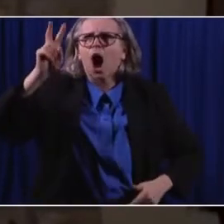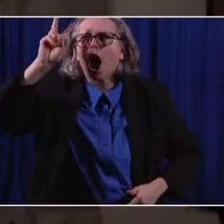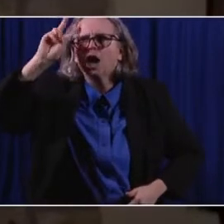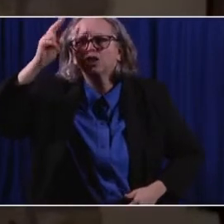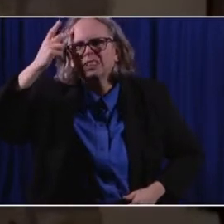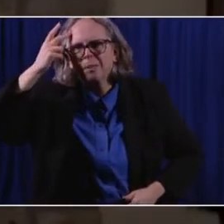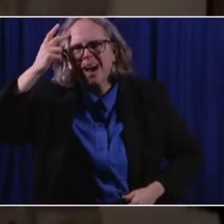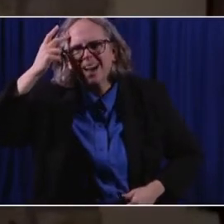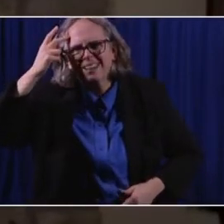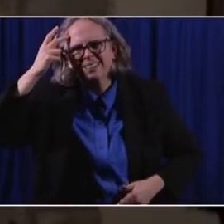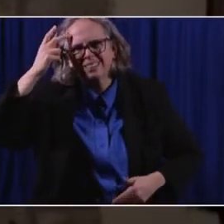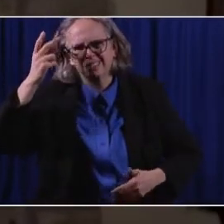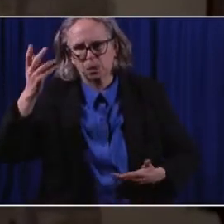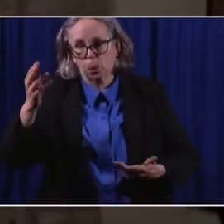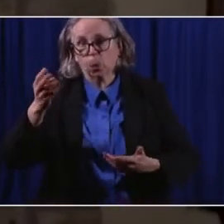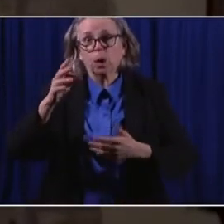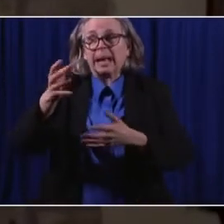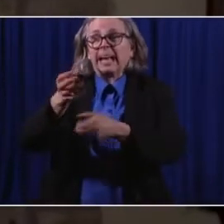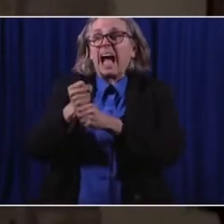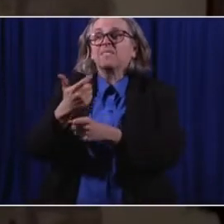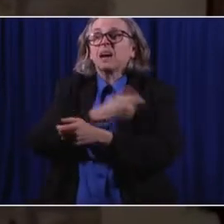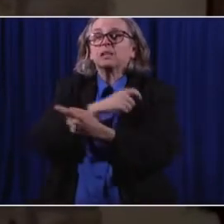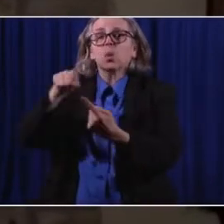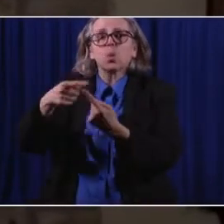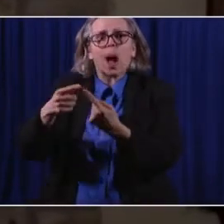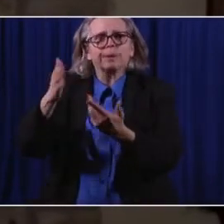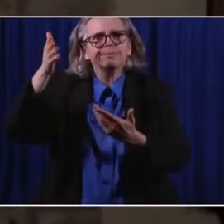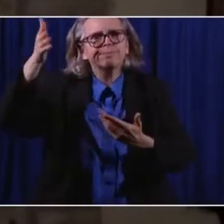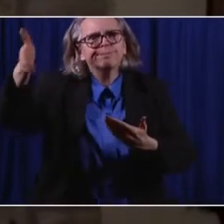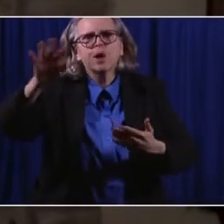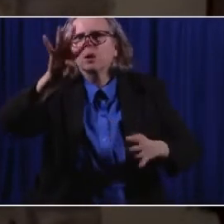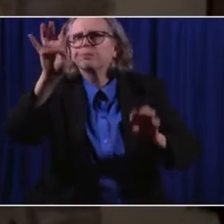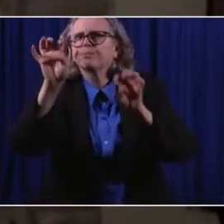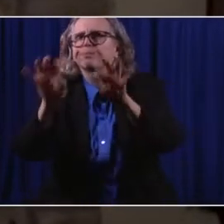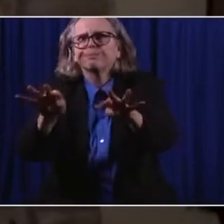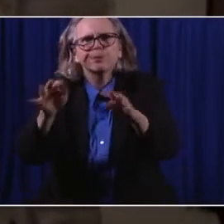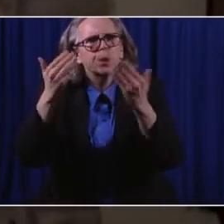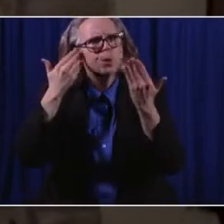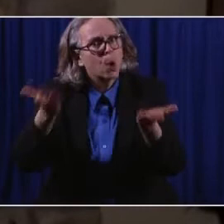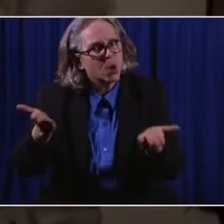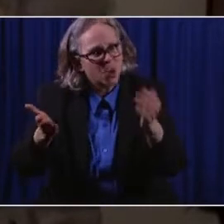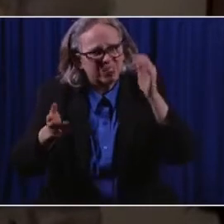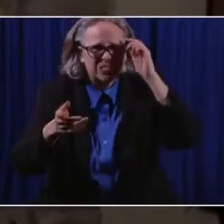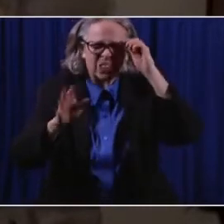do that again. Let me just give a couple of examples.